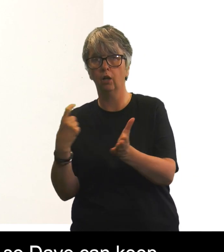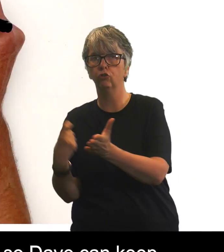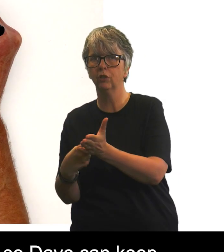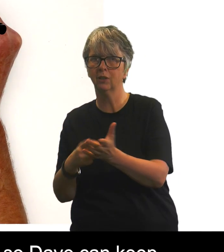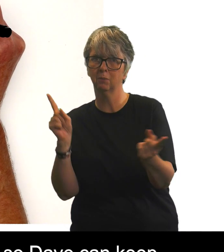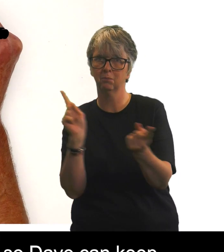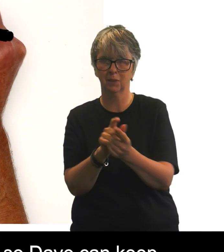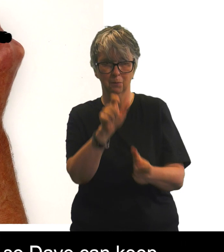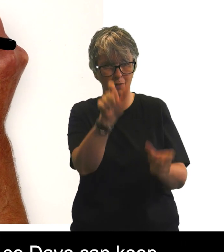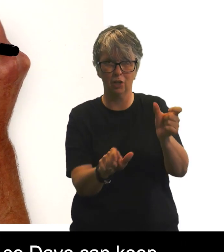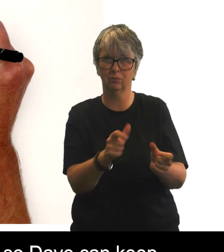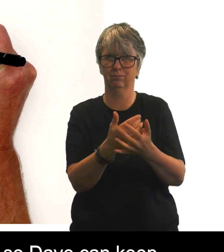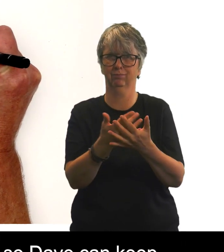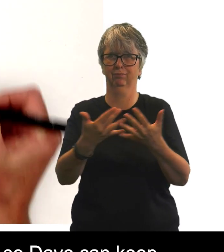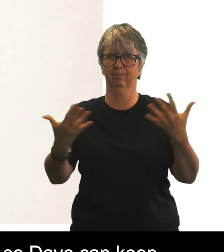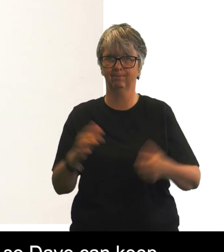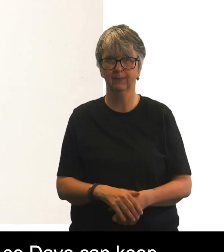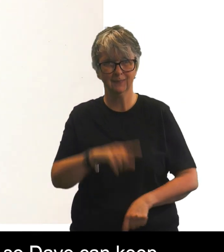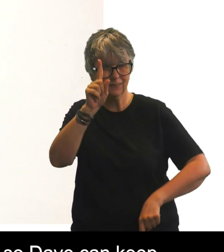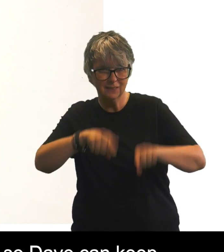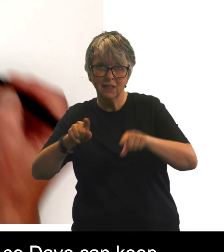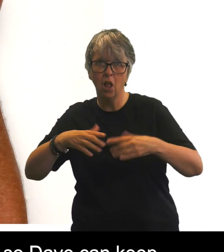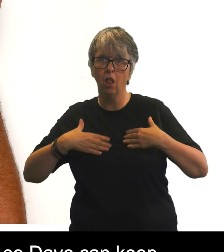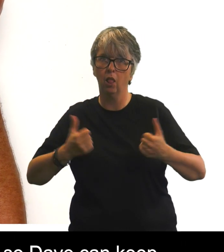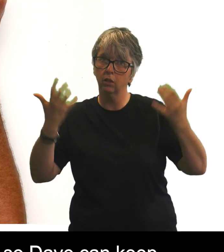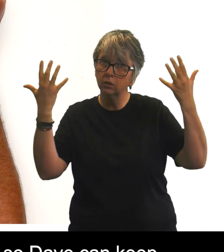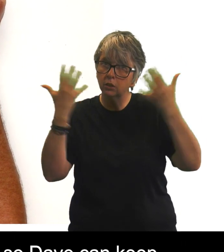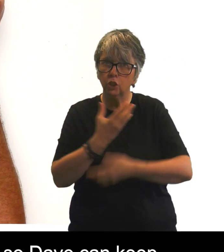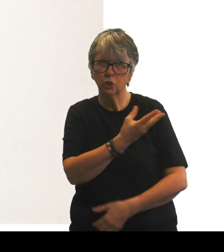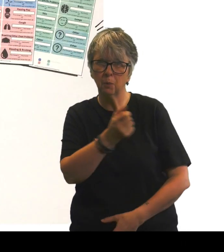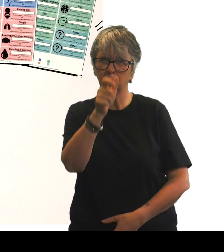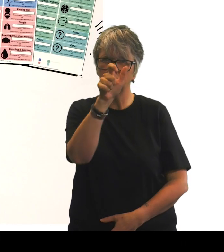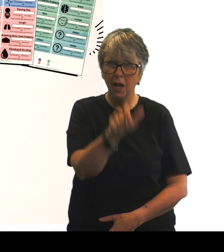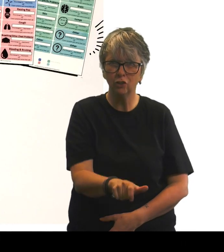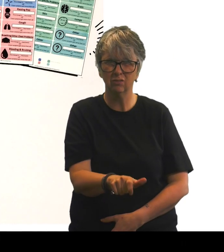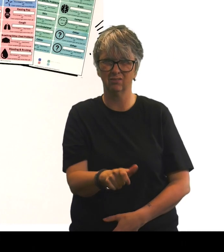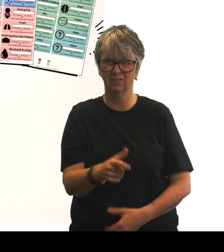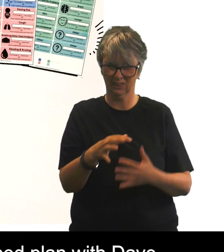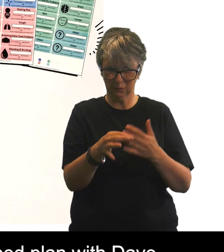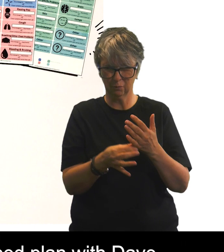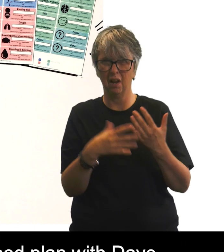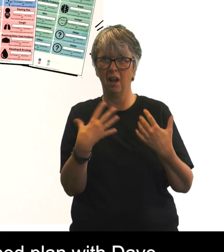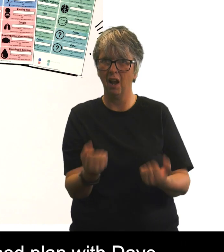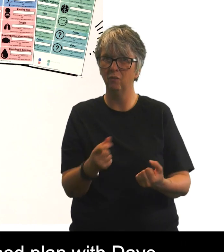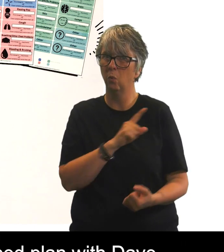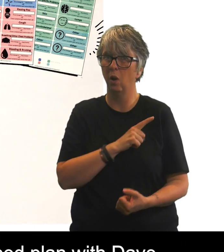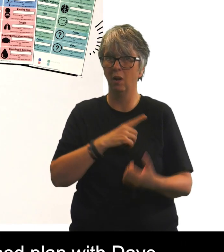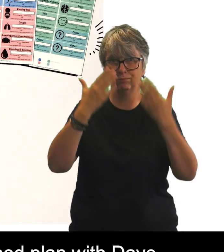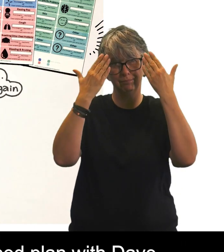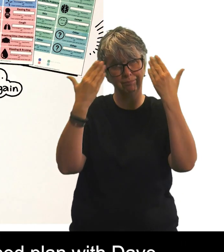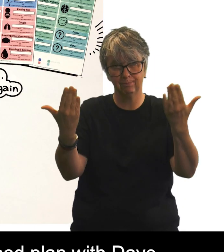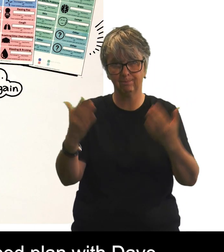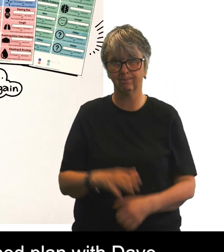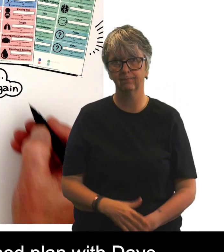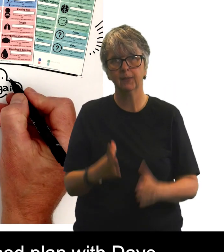Together they need to make a plan so Dave can keep track of the symptoms Rena is concerned about. Rena is able to make a